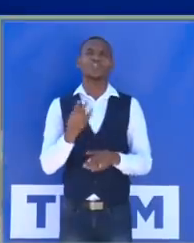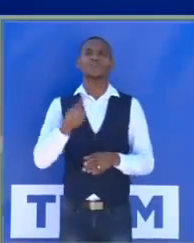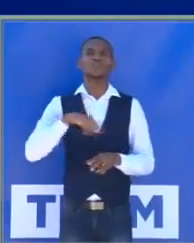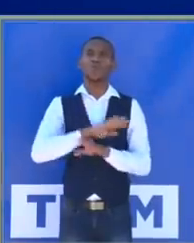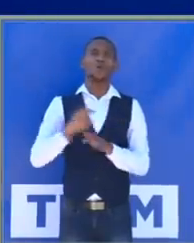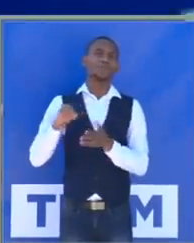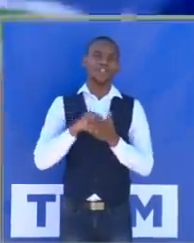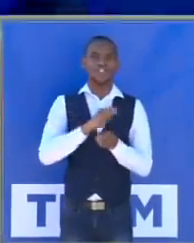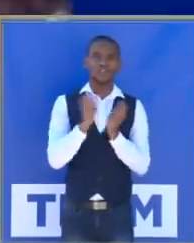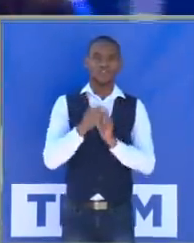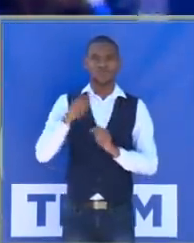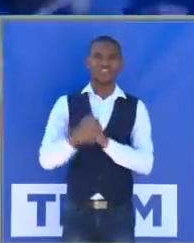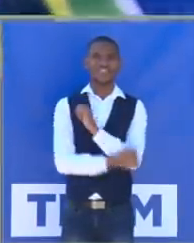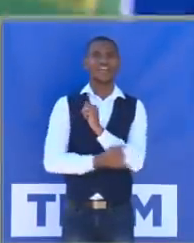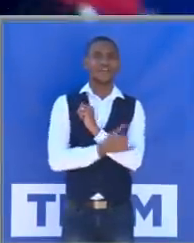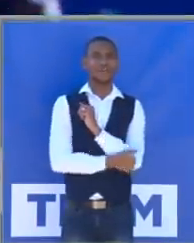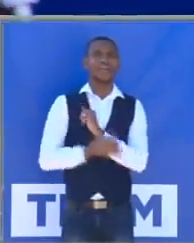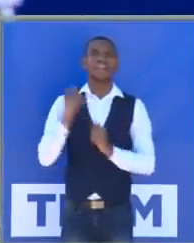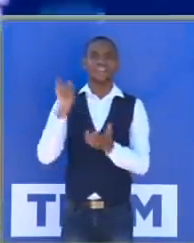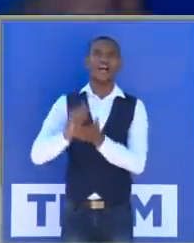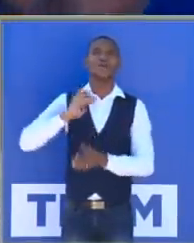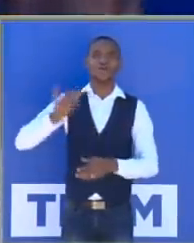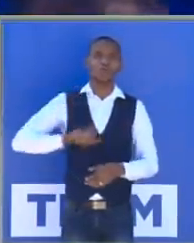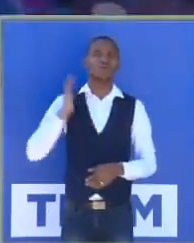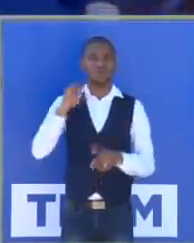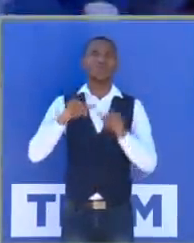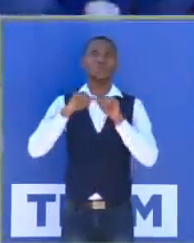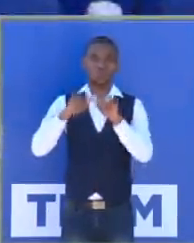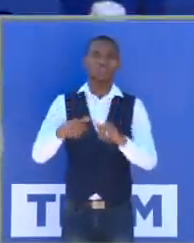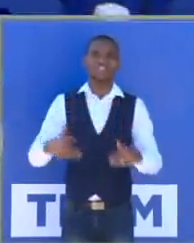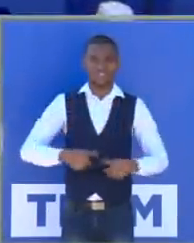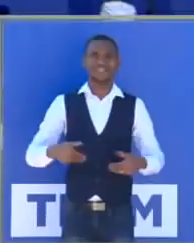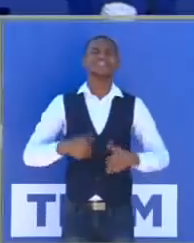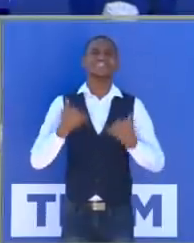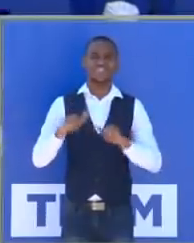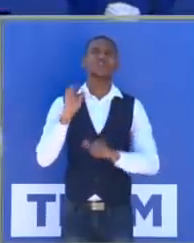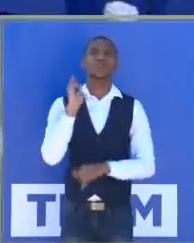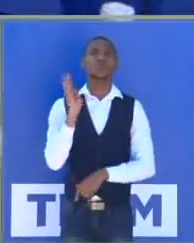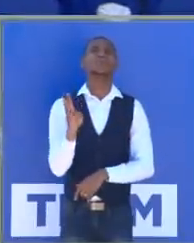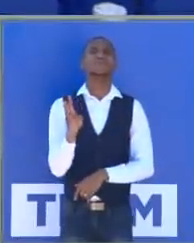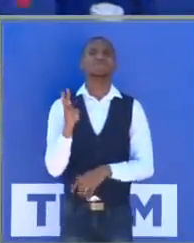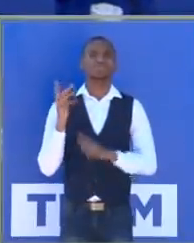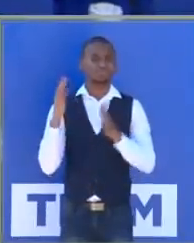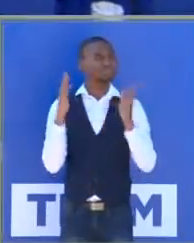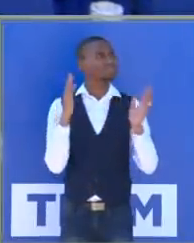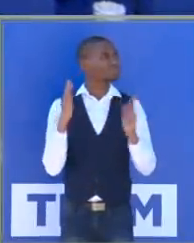bring change to this country, that woman will continue to be hungry.